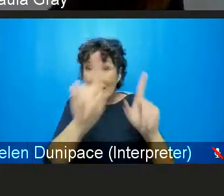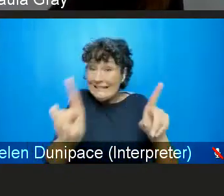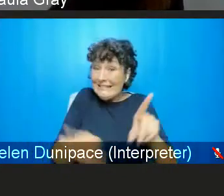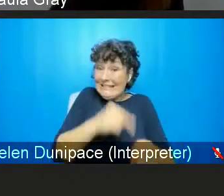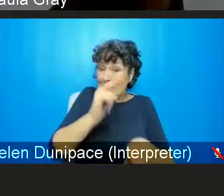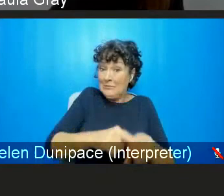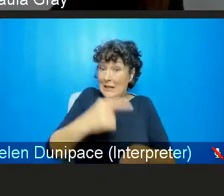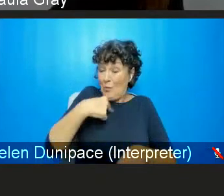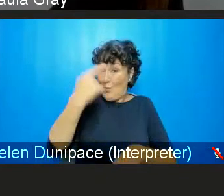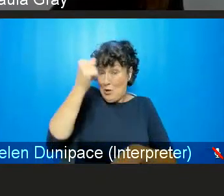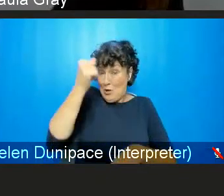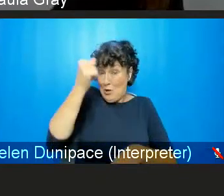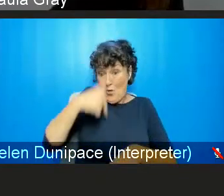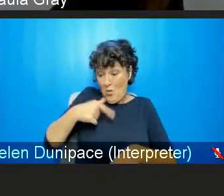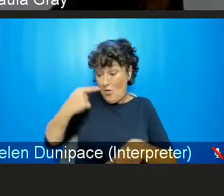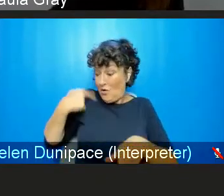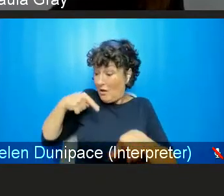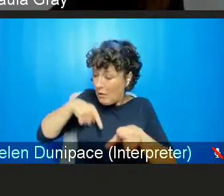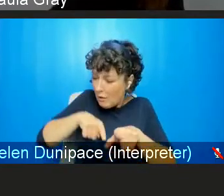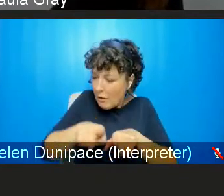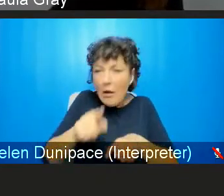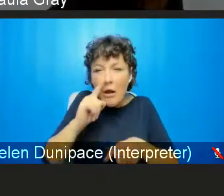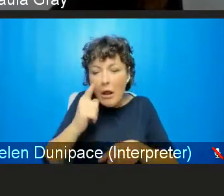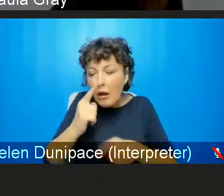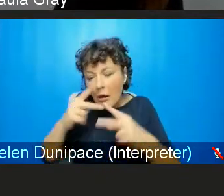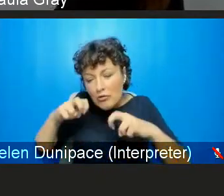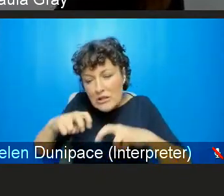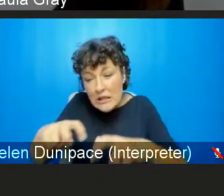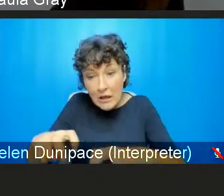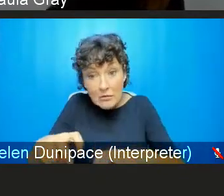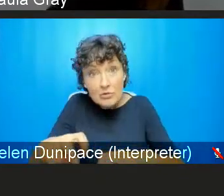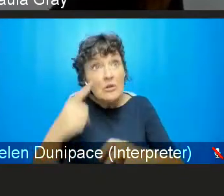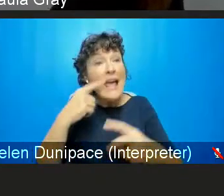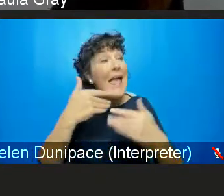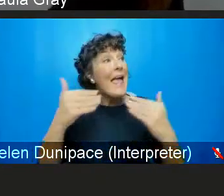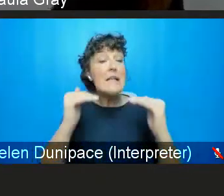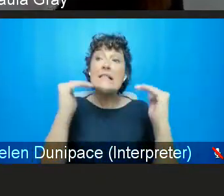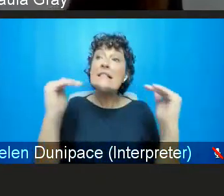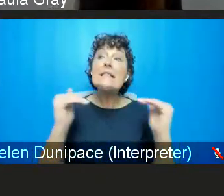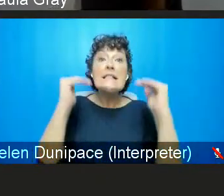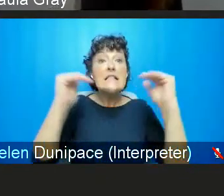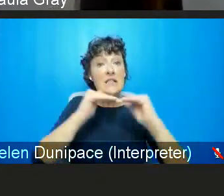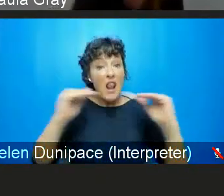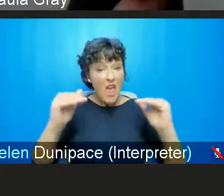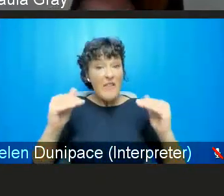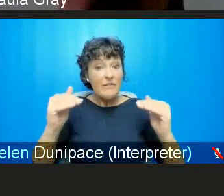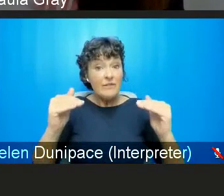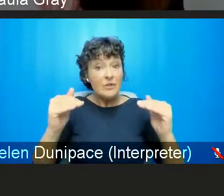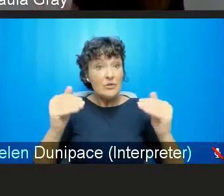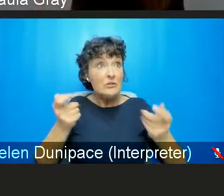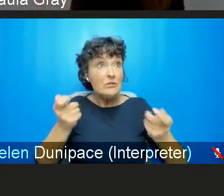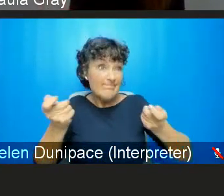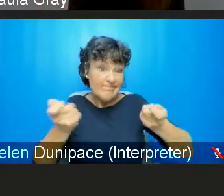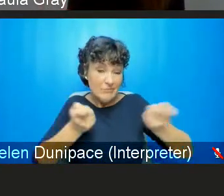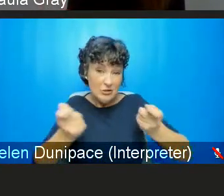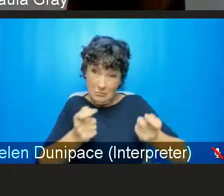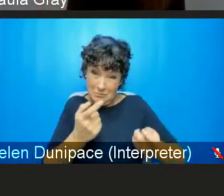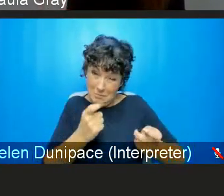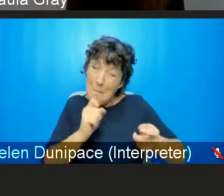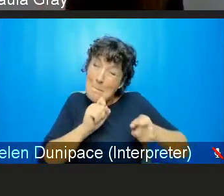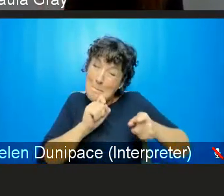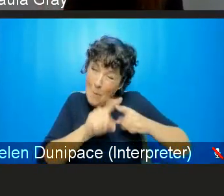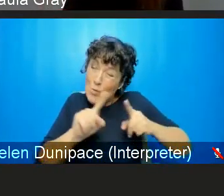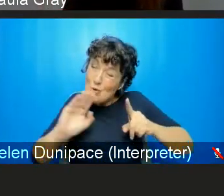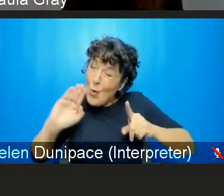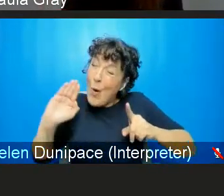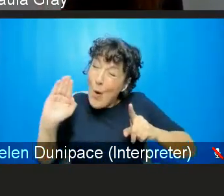underrepresentation at senior levels, again, across all underrepresented well, not necessarily across all underrepresented groups, but it's